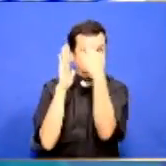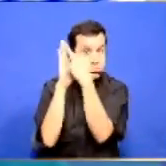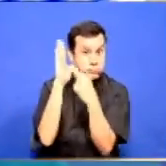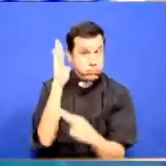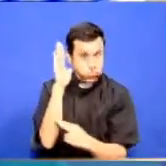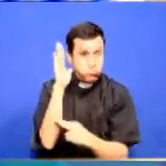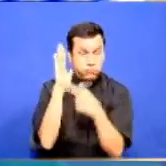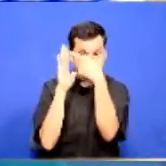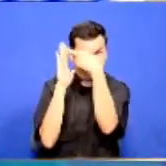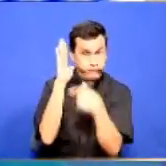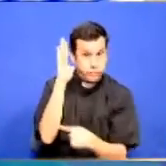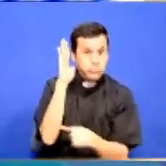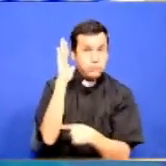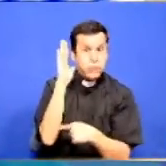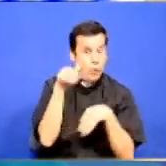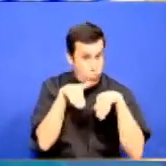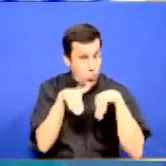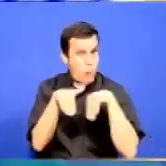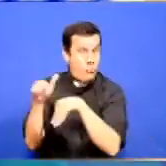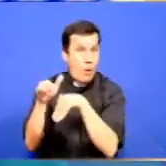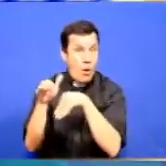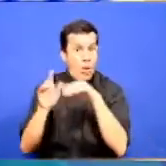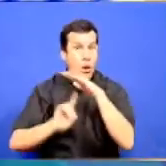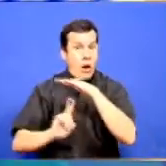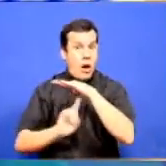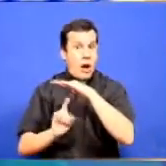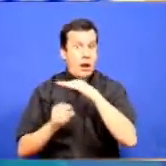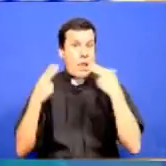directives from the Ministry of Health.